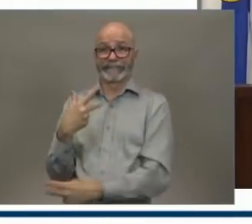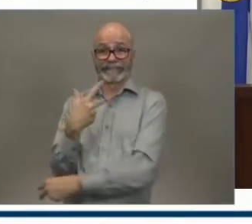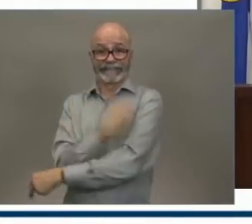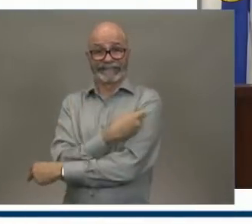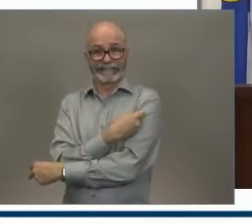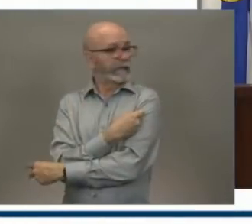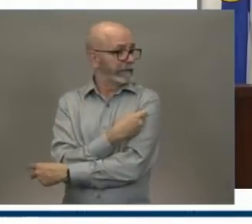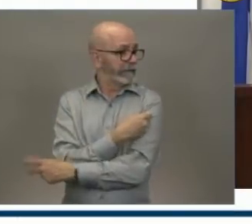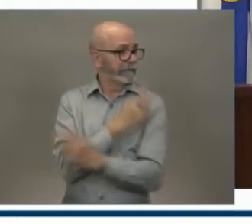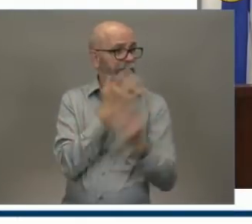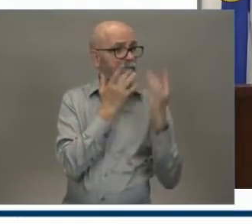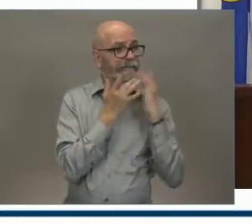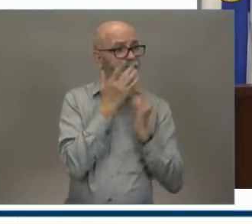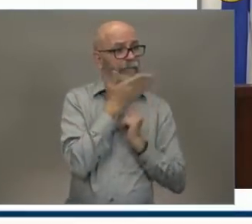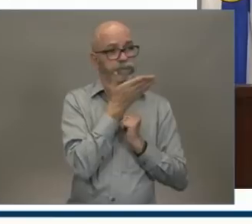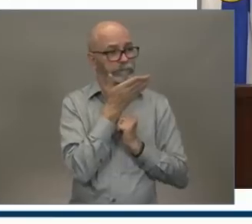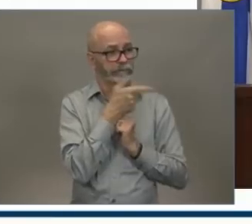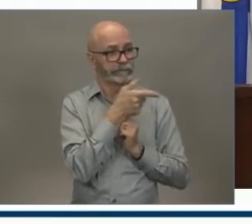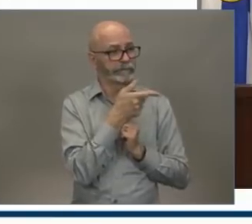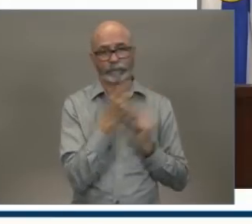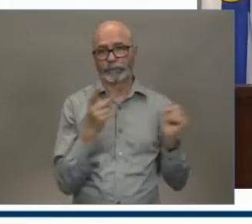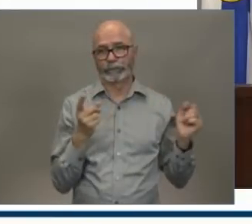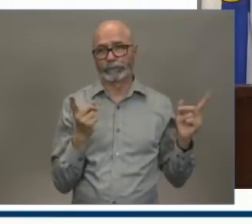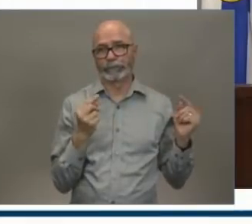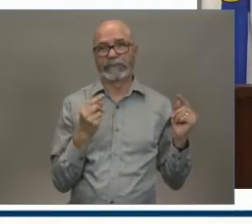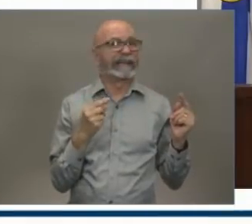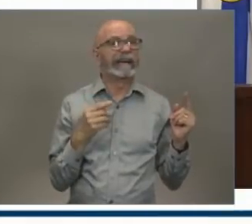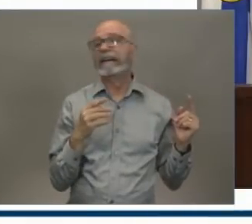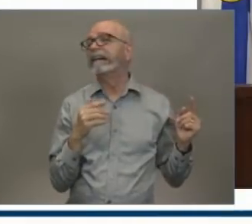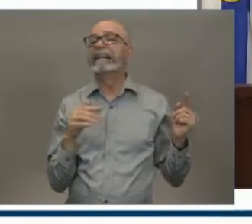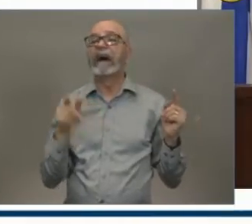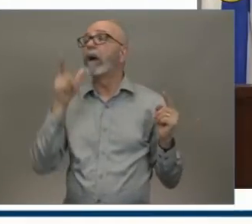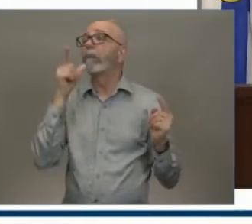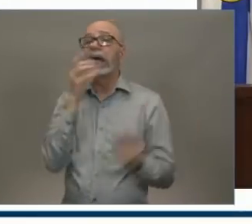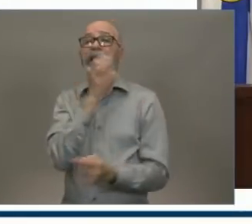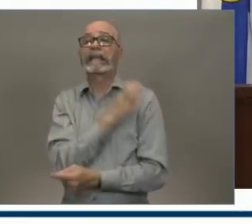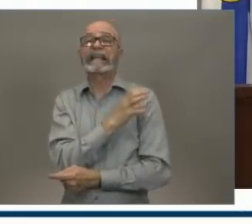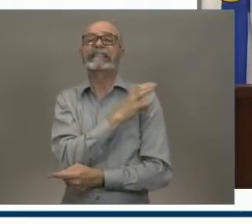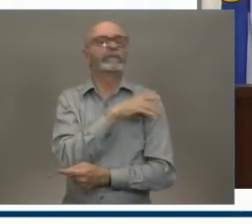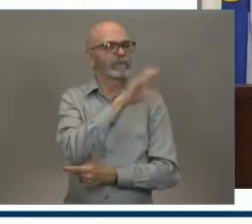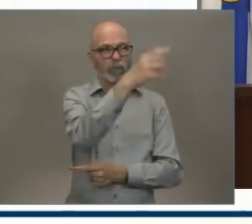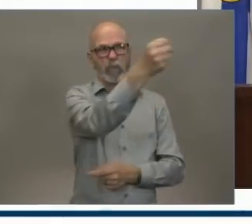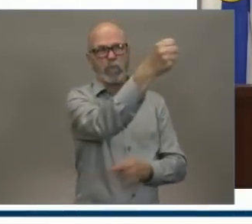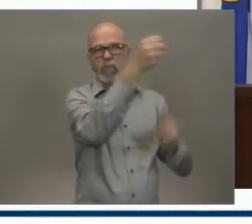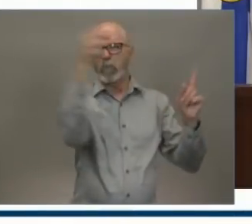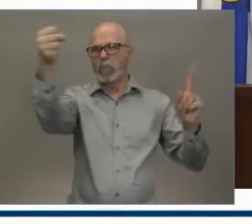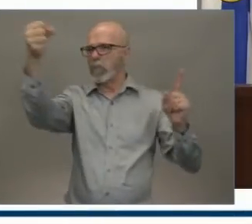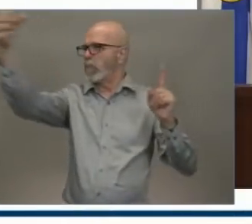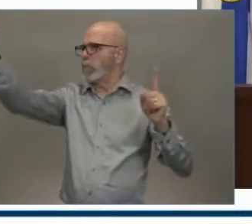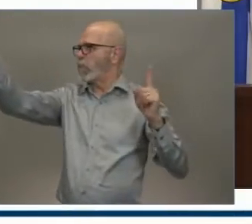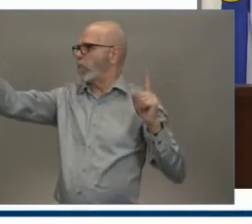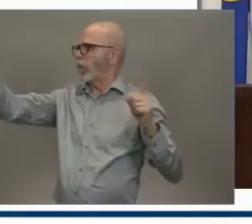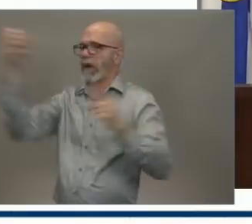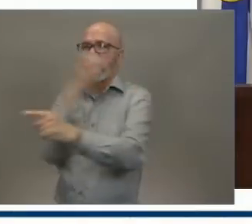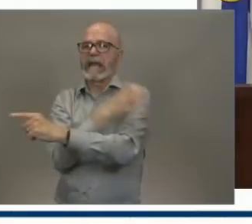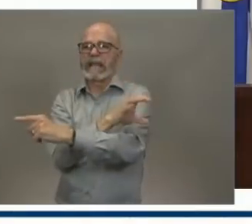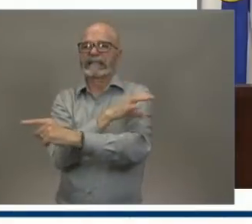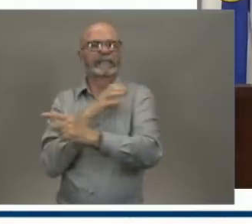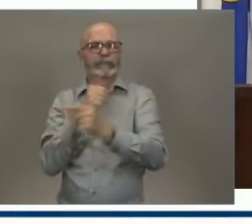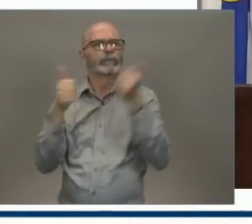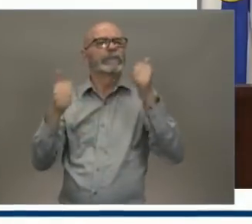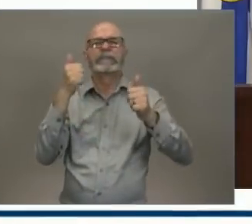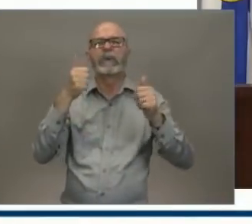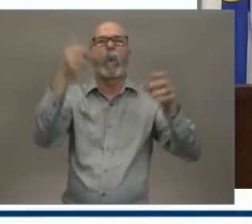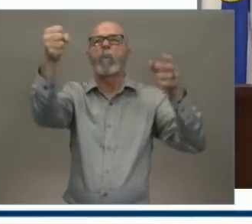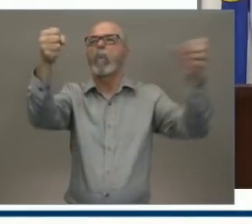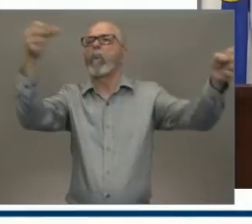currently operating clinics might be put on pause, and which specific groups, be it long-term care staff or healthcare workers in a particular zone,